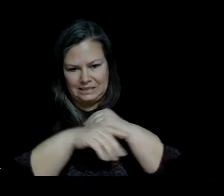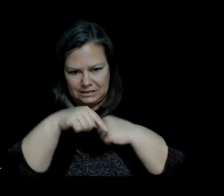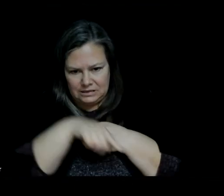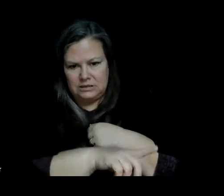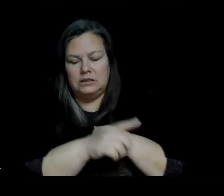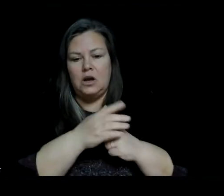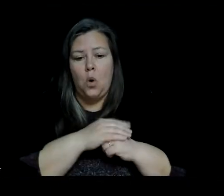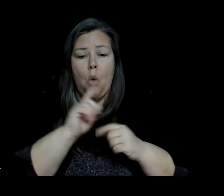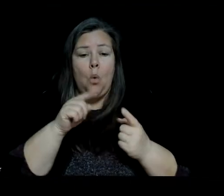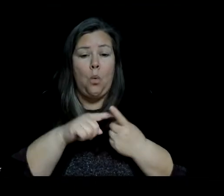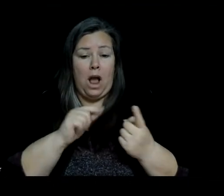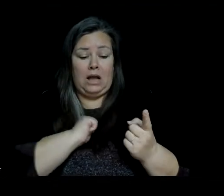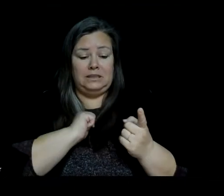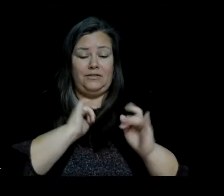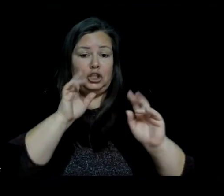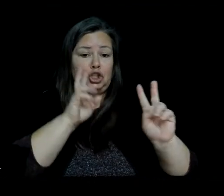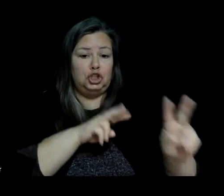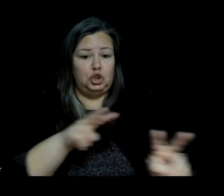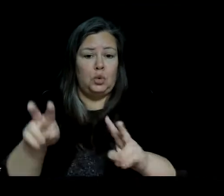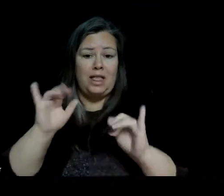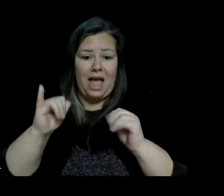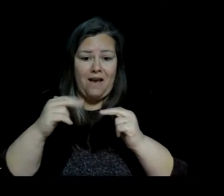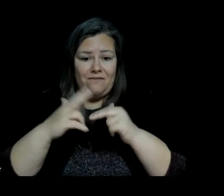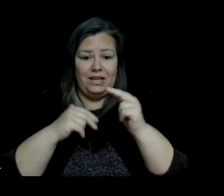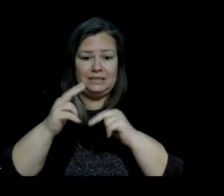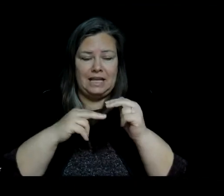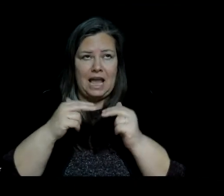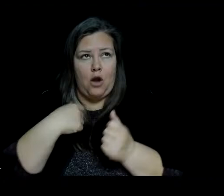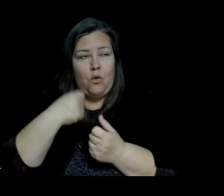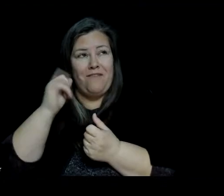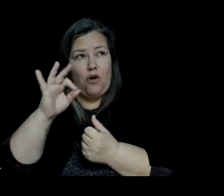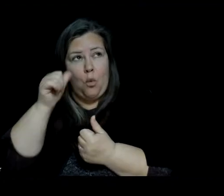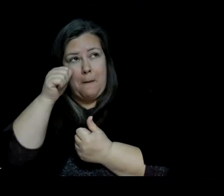When I toured the facility, my recollection is that a lot of the